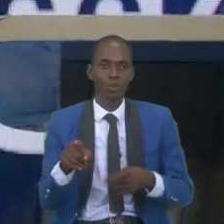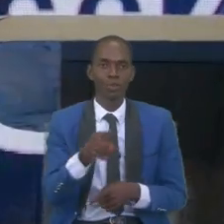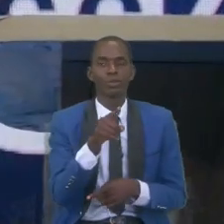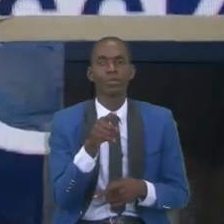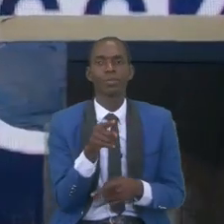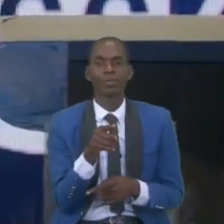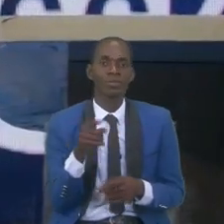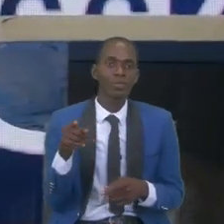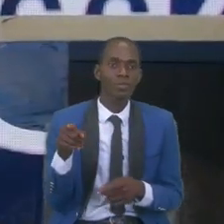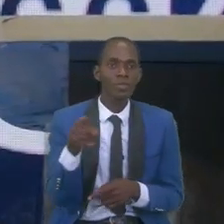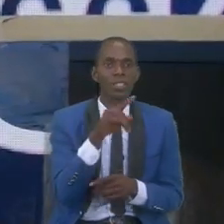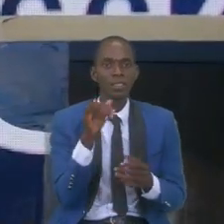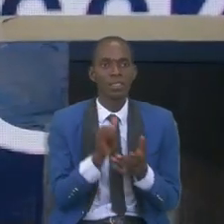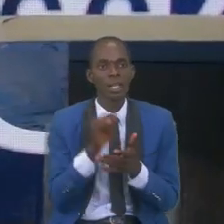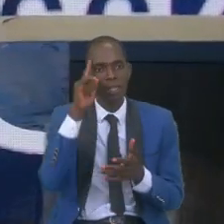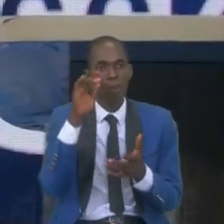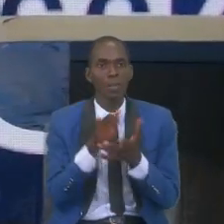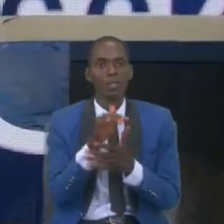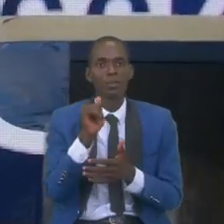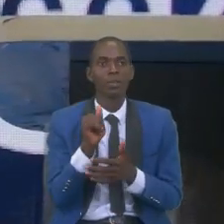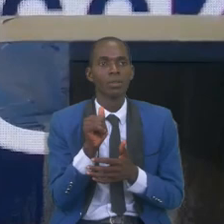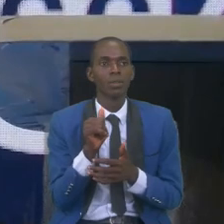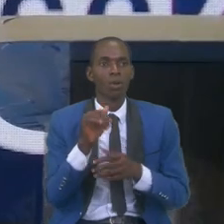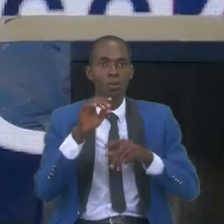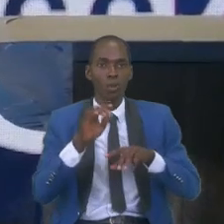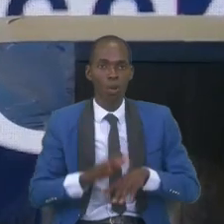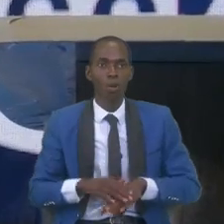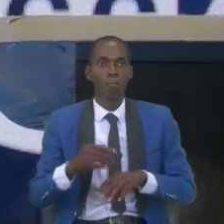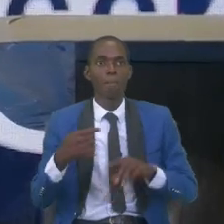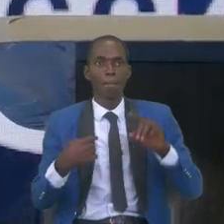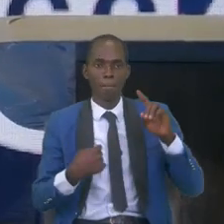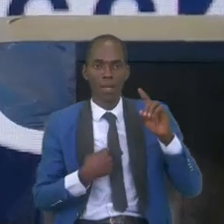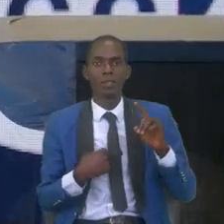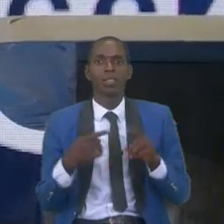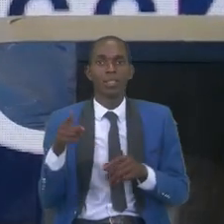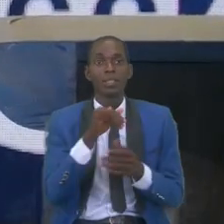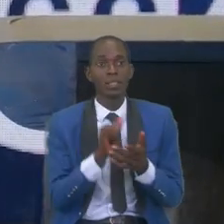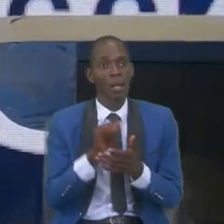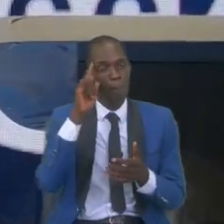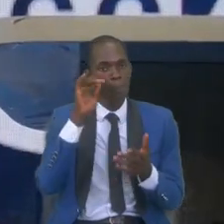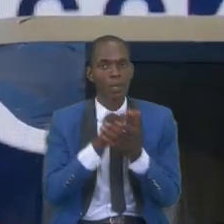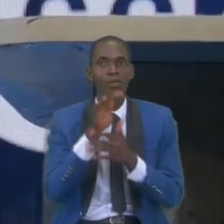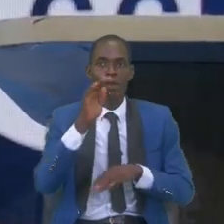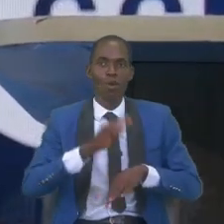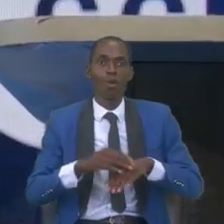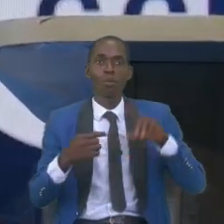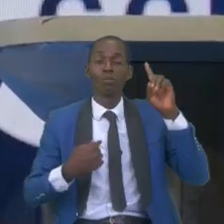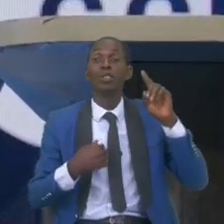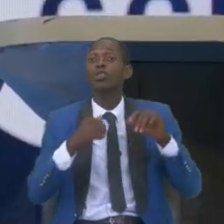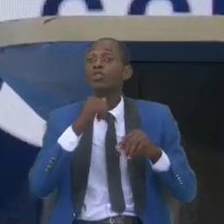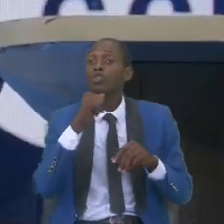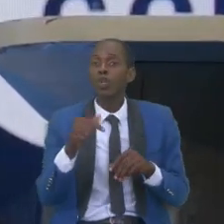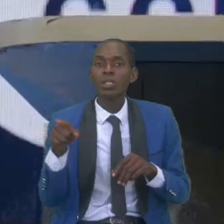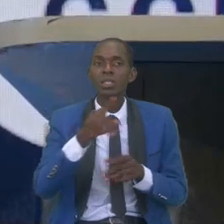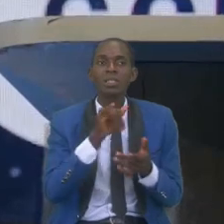he that believeth on me, he that believeth on me, not he that believes in